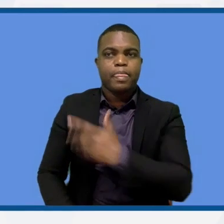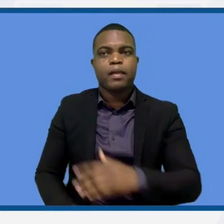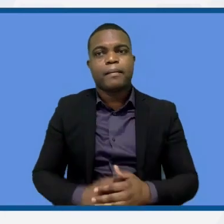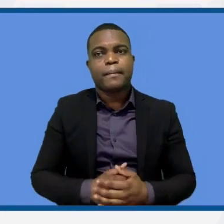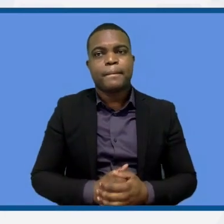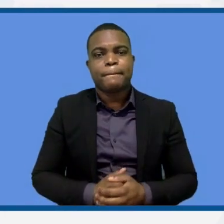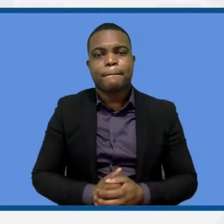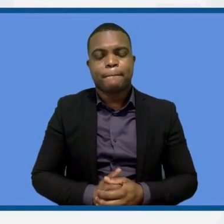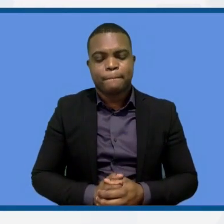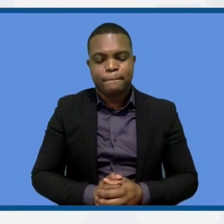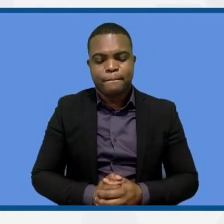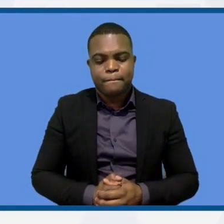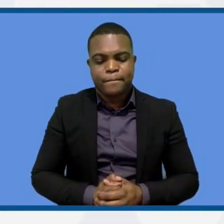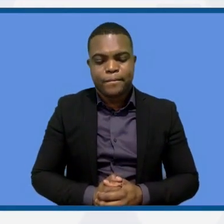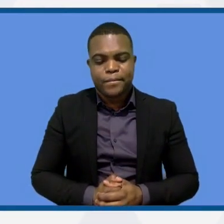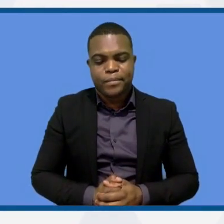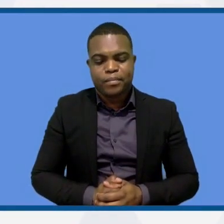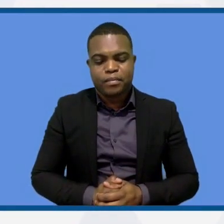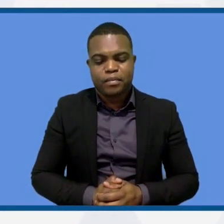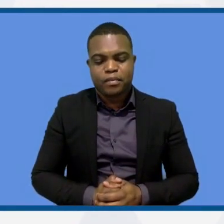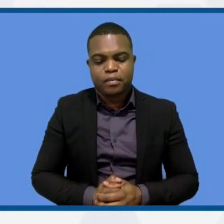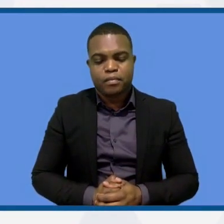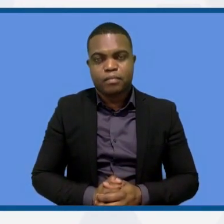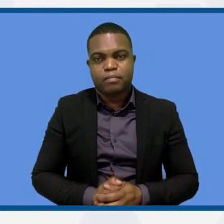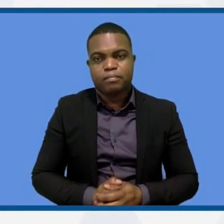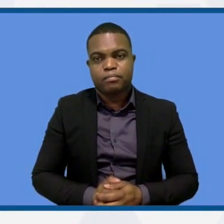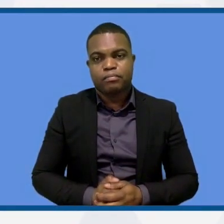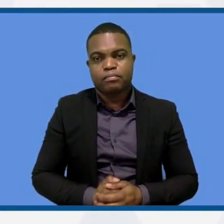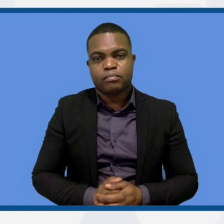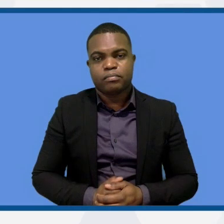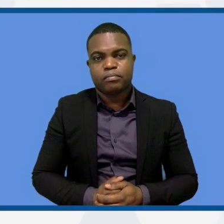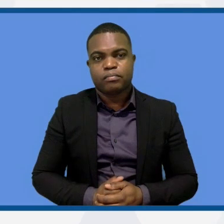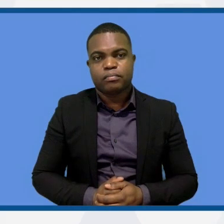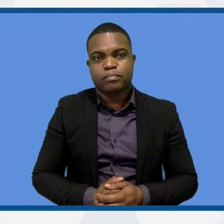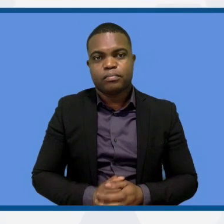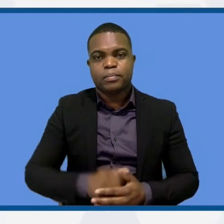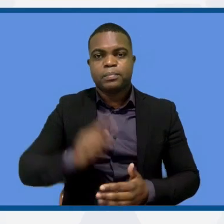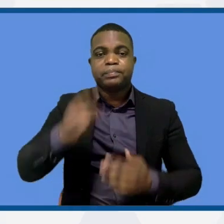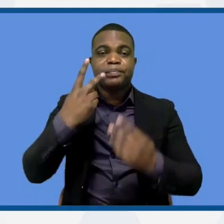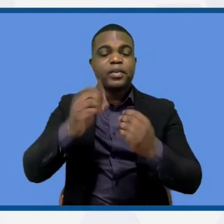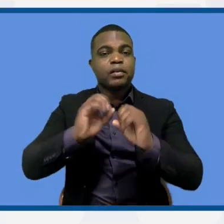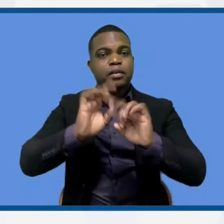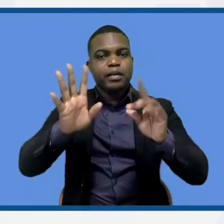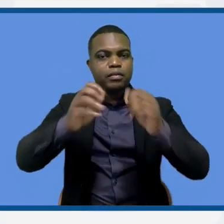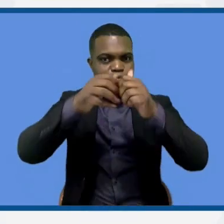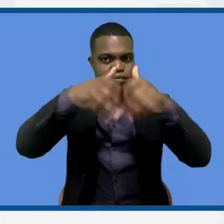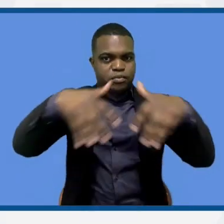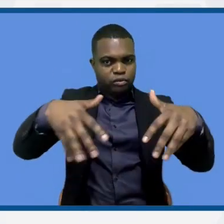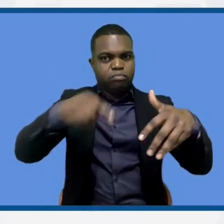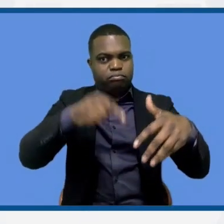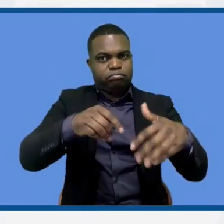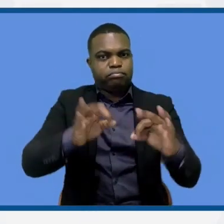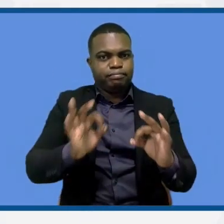people, especially those marginalized communities, and it empowers them so that they can have a good quality of life, so that they can